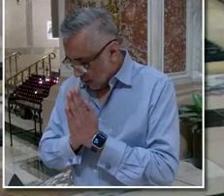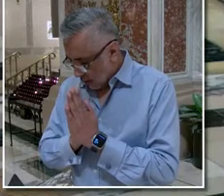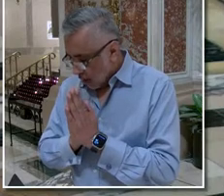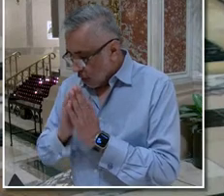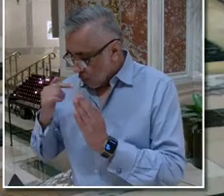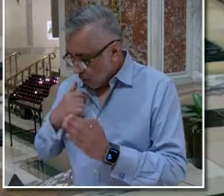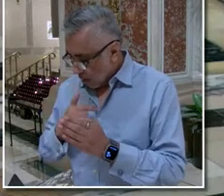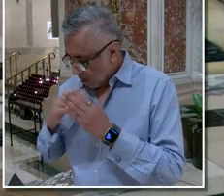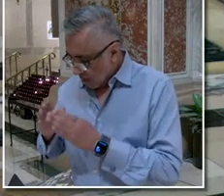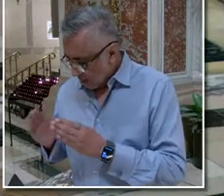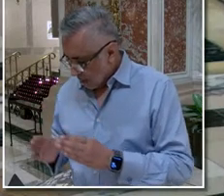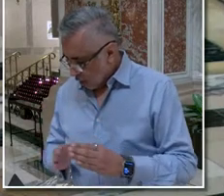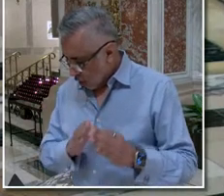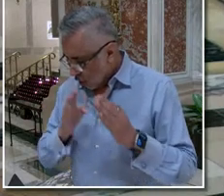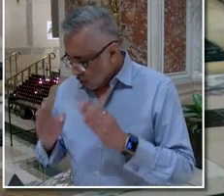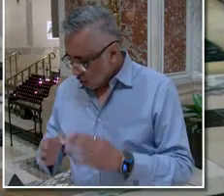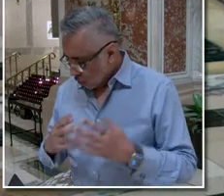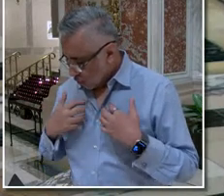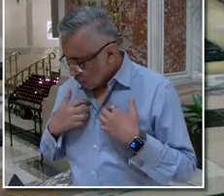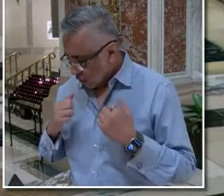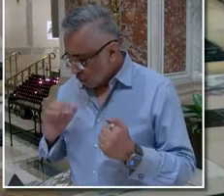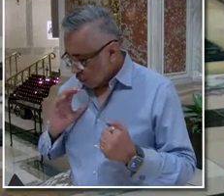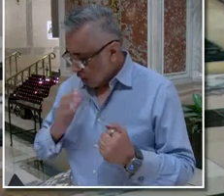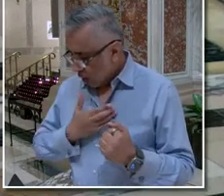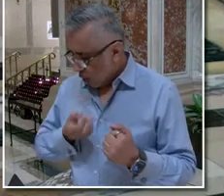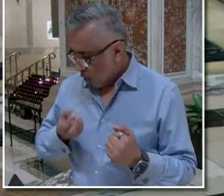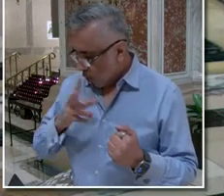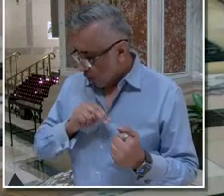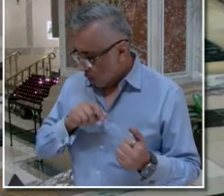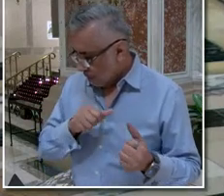nos preparemos para renovar nuestro bautismo.